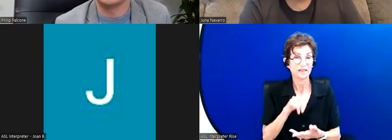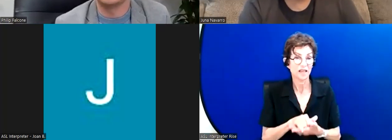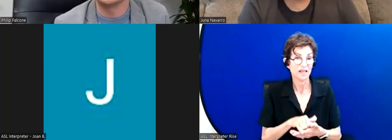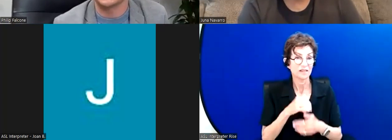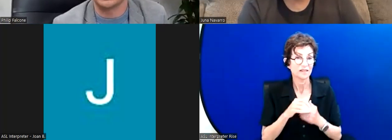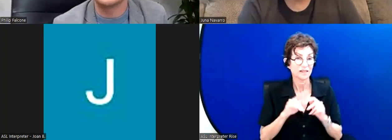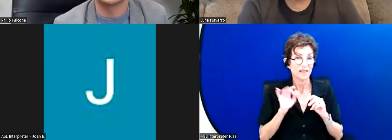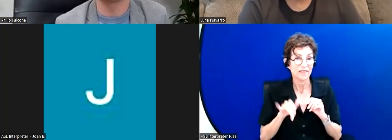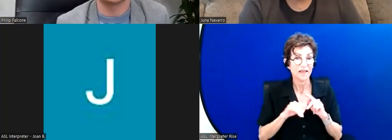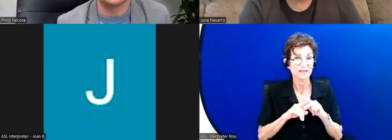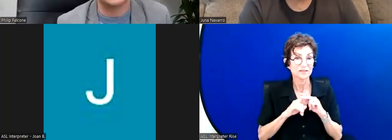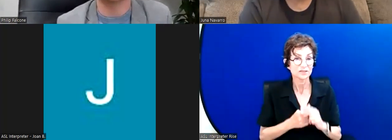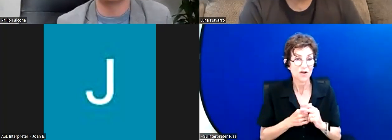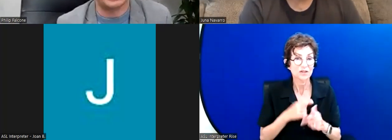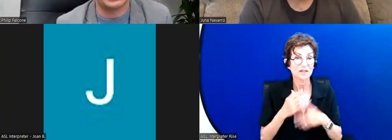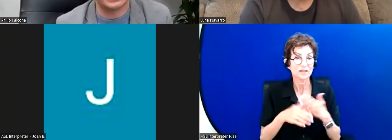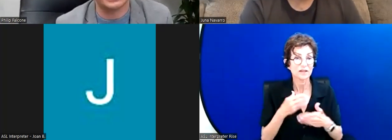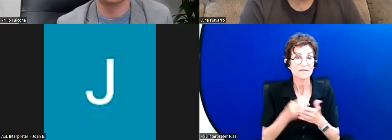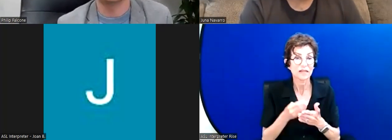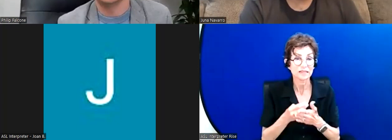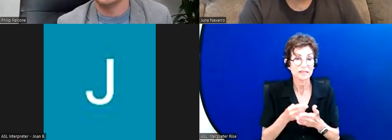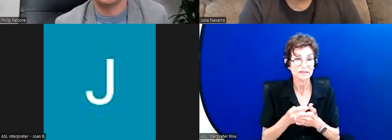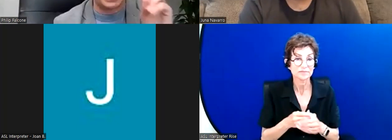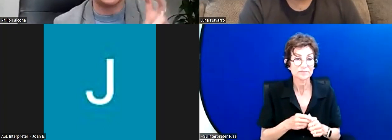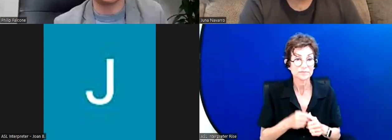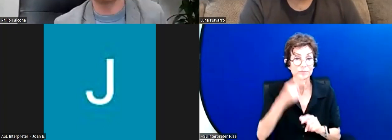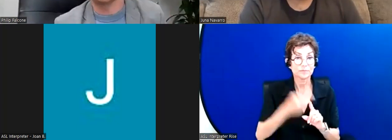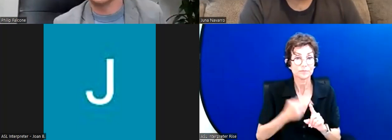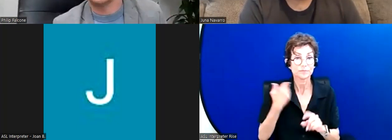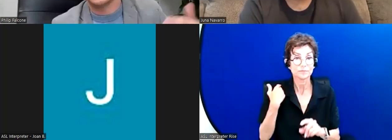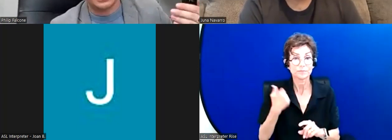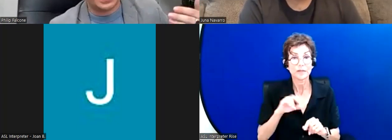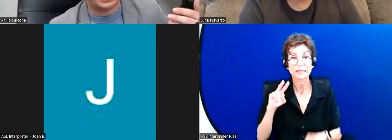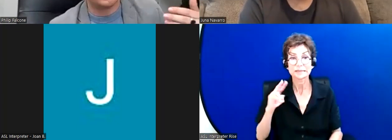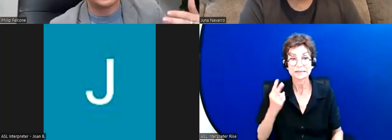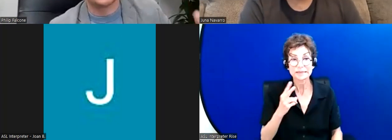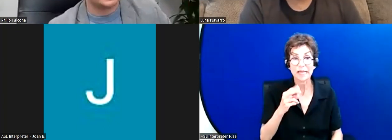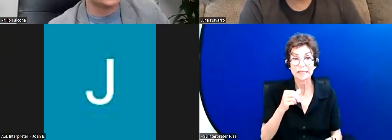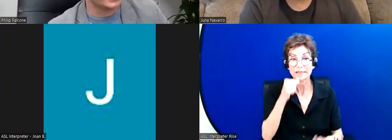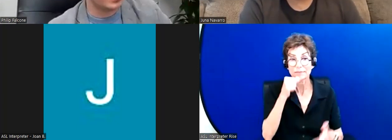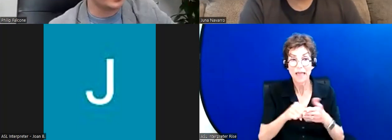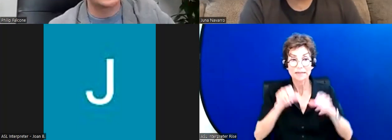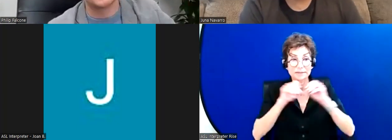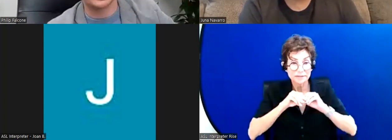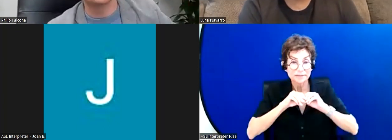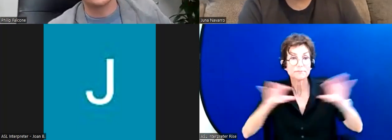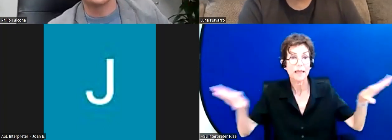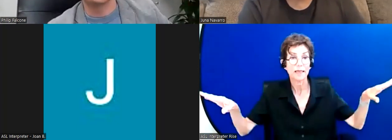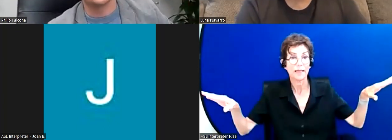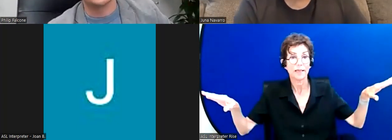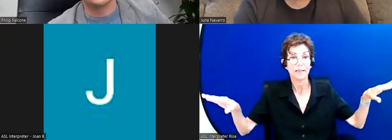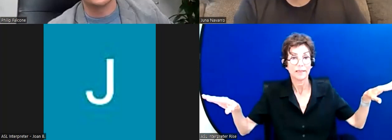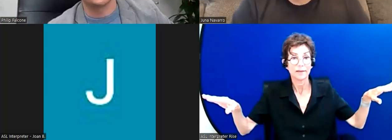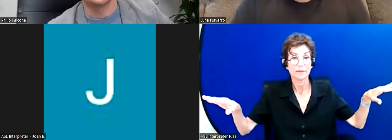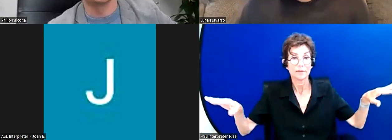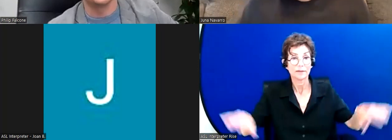About a month ago, we did our second mass mailing, if you will, and we said, okay, here's some of our favorite murals